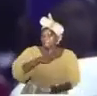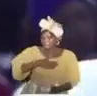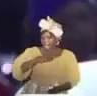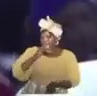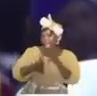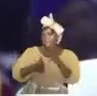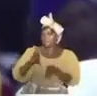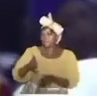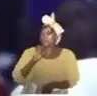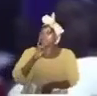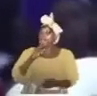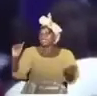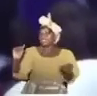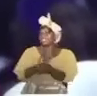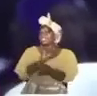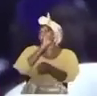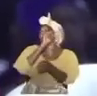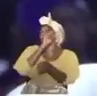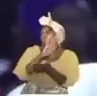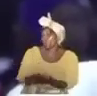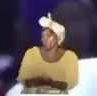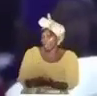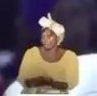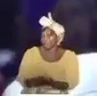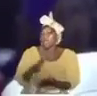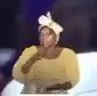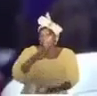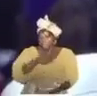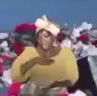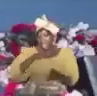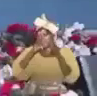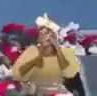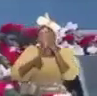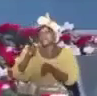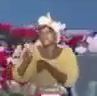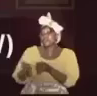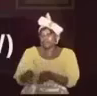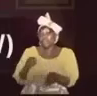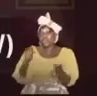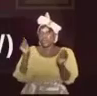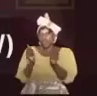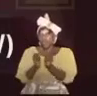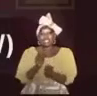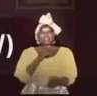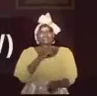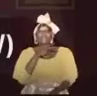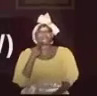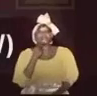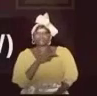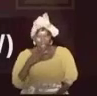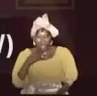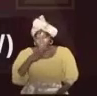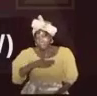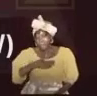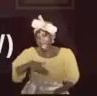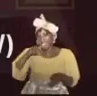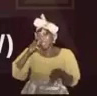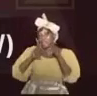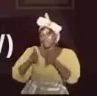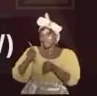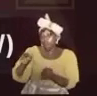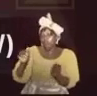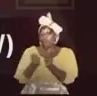are destroyed. Listen carefully, please. My people, that includes preachers. My people, that